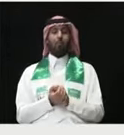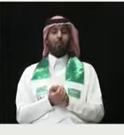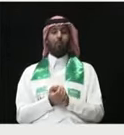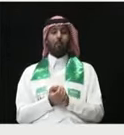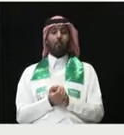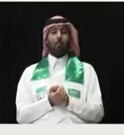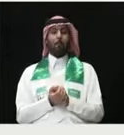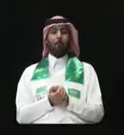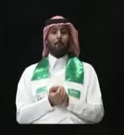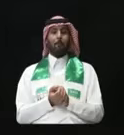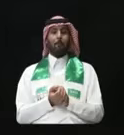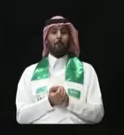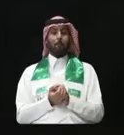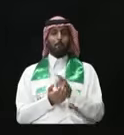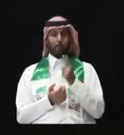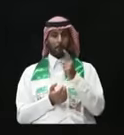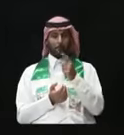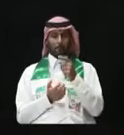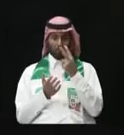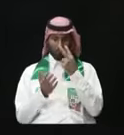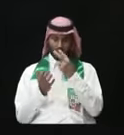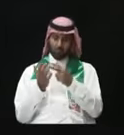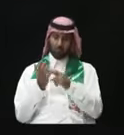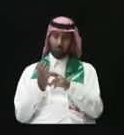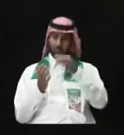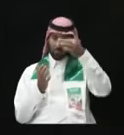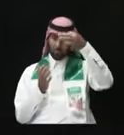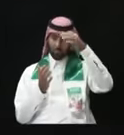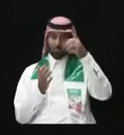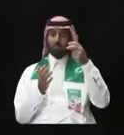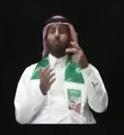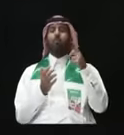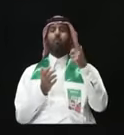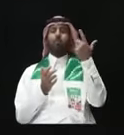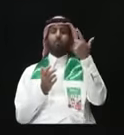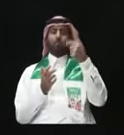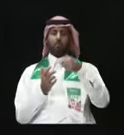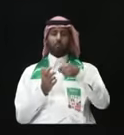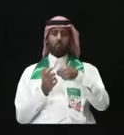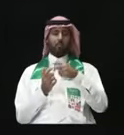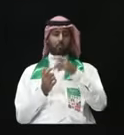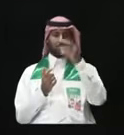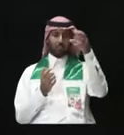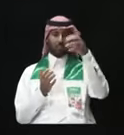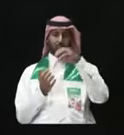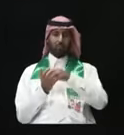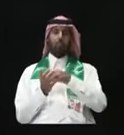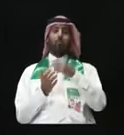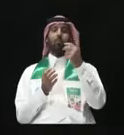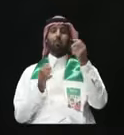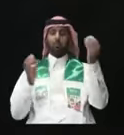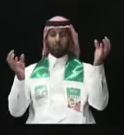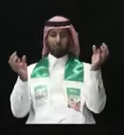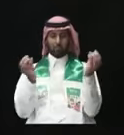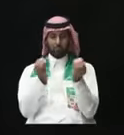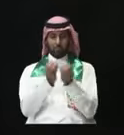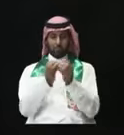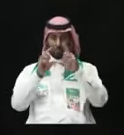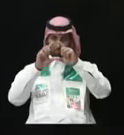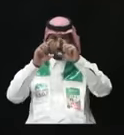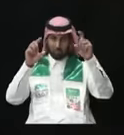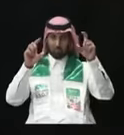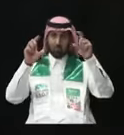Now, what I want you to check in your books, page 17, we want to put the two tenses all together